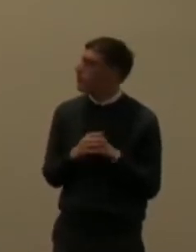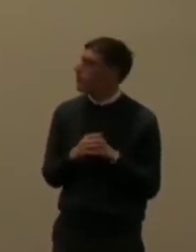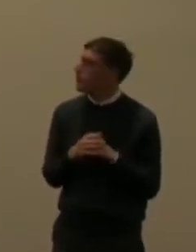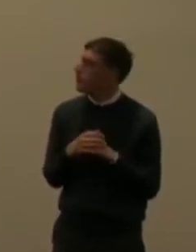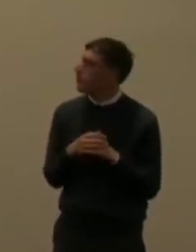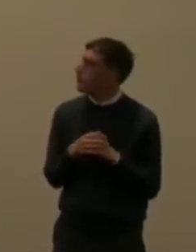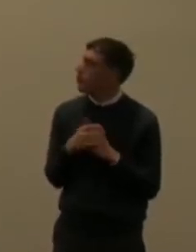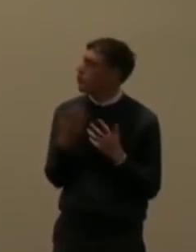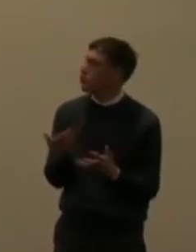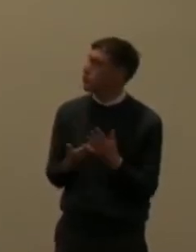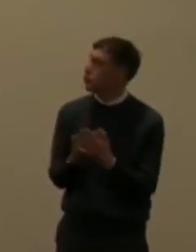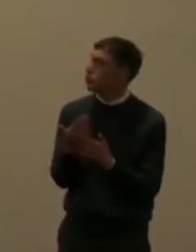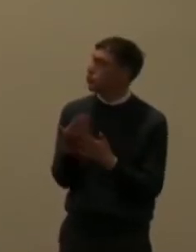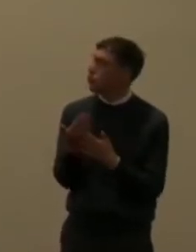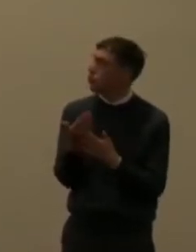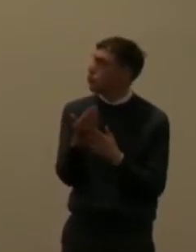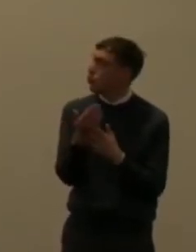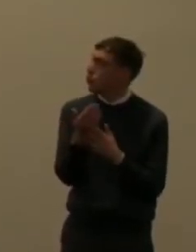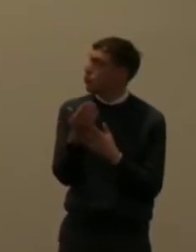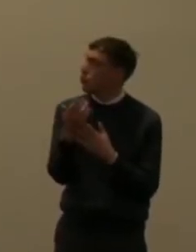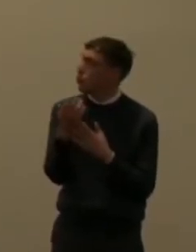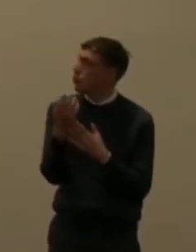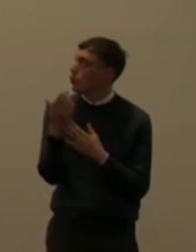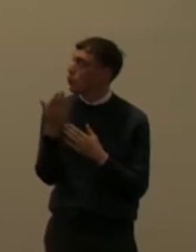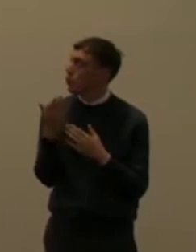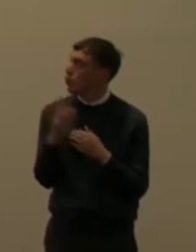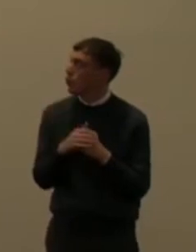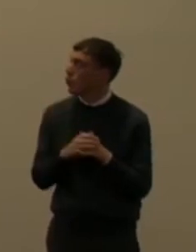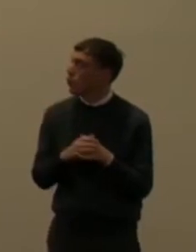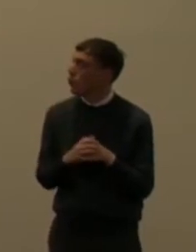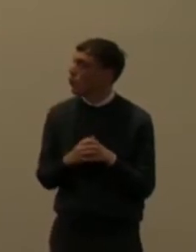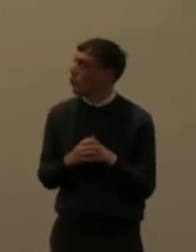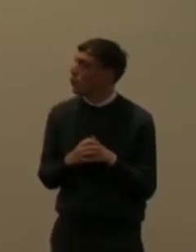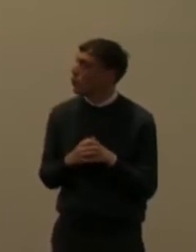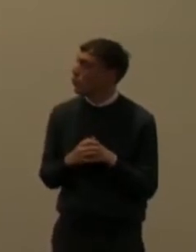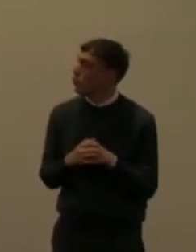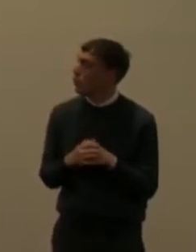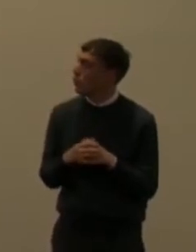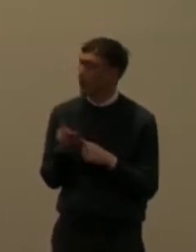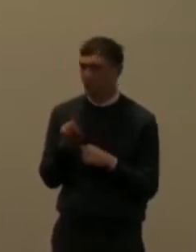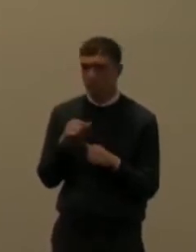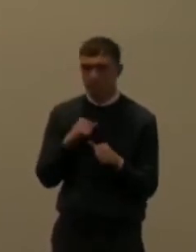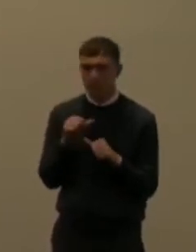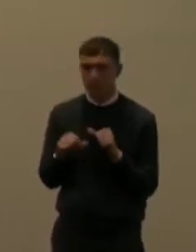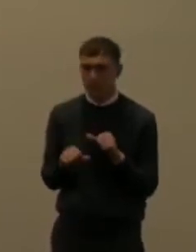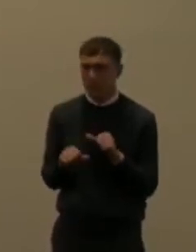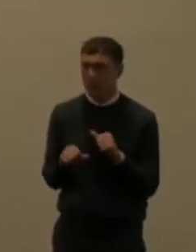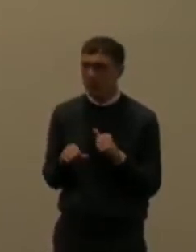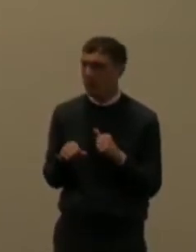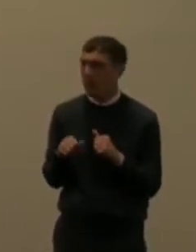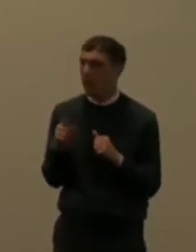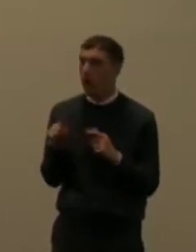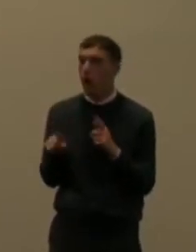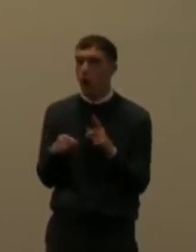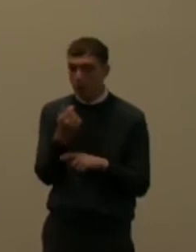new value because I want to point to the production SharePoint site. And then what I also want to do is to be able